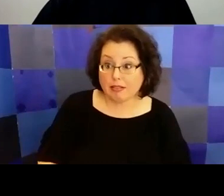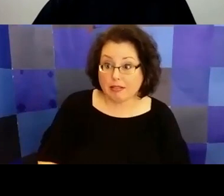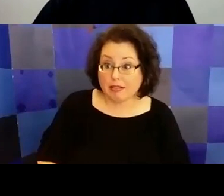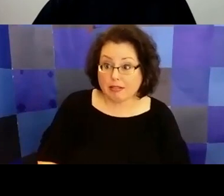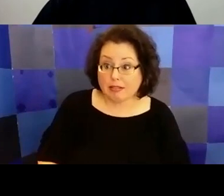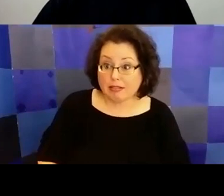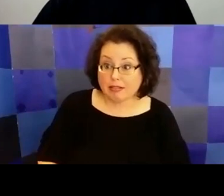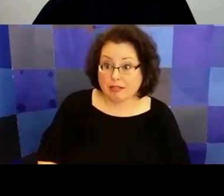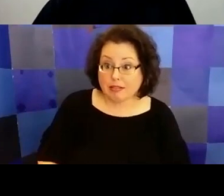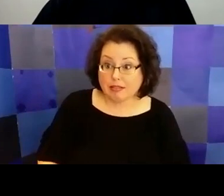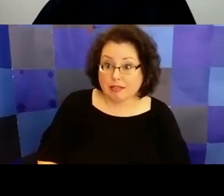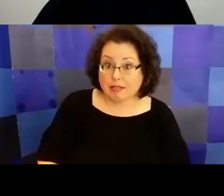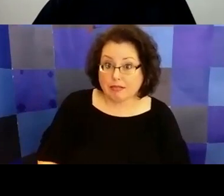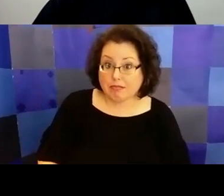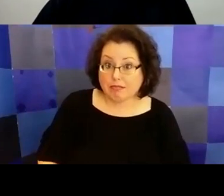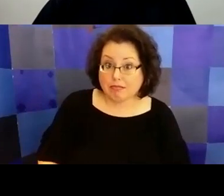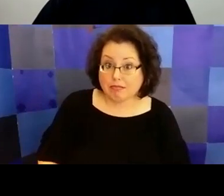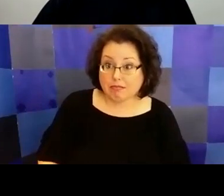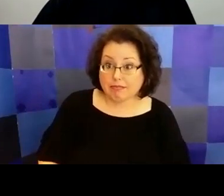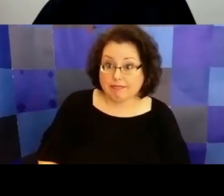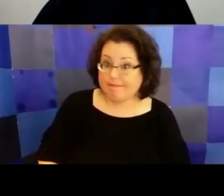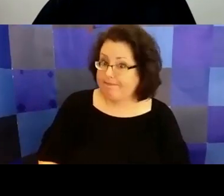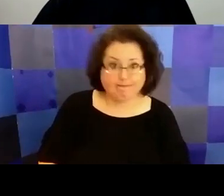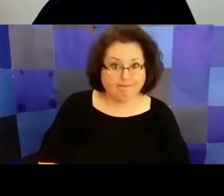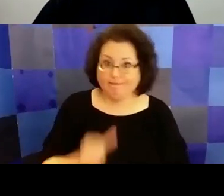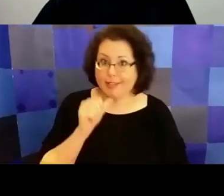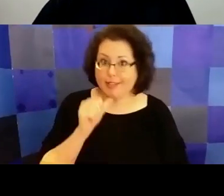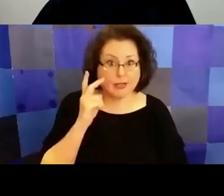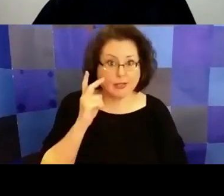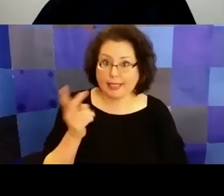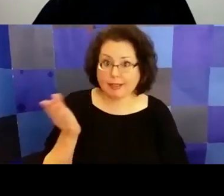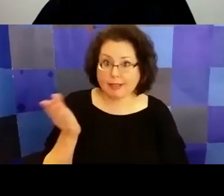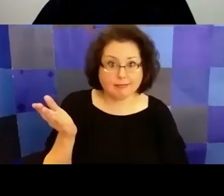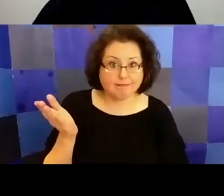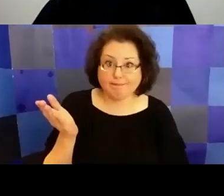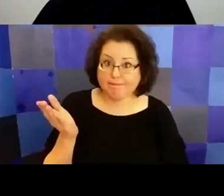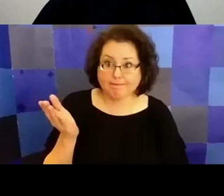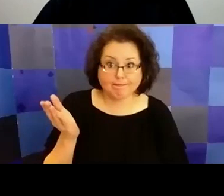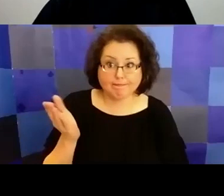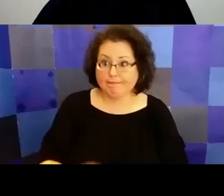Is there anyone next waiting? Because I don't see any speakers.